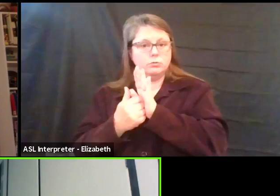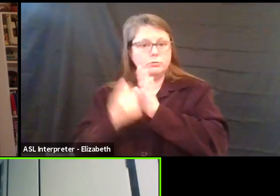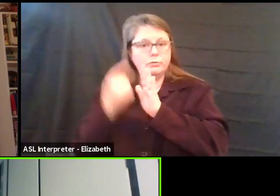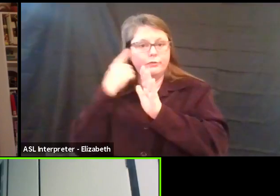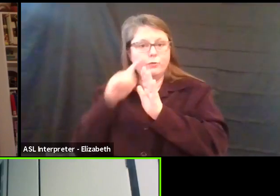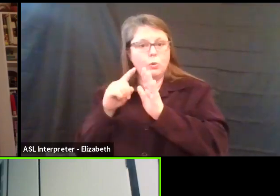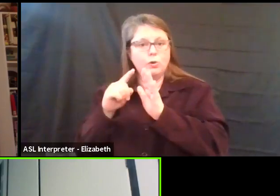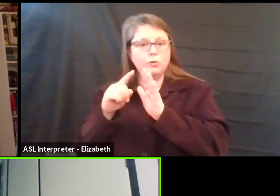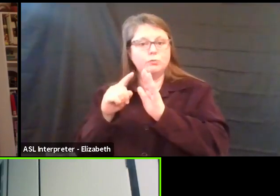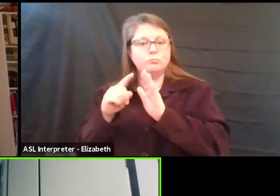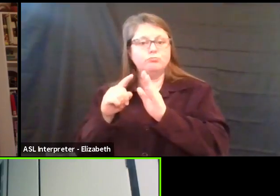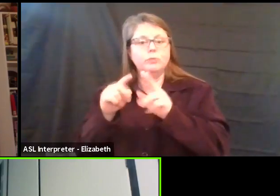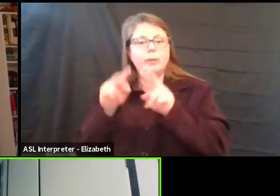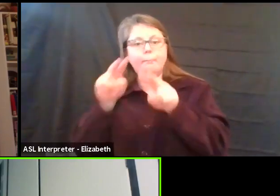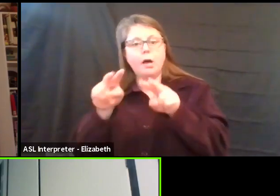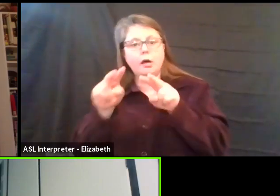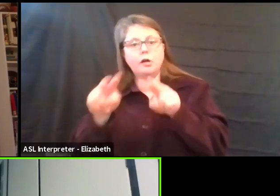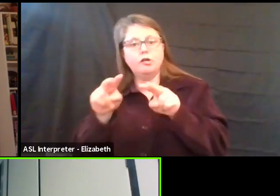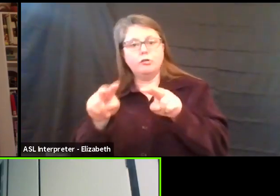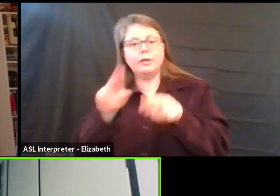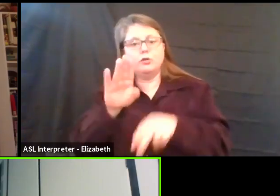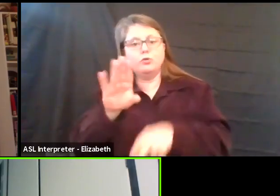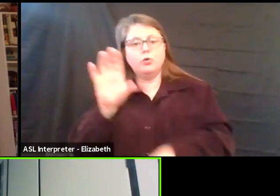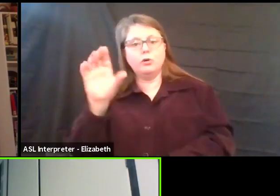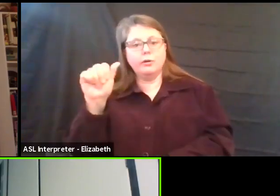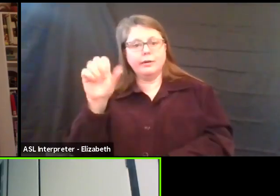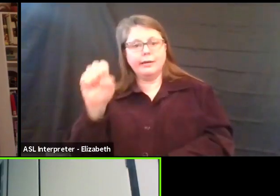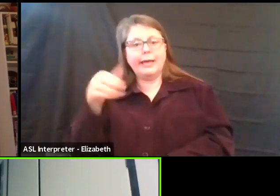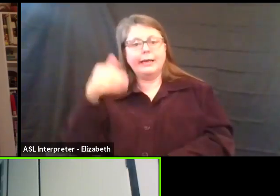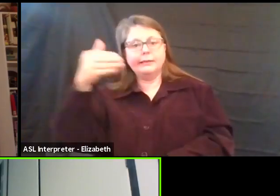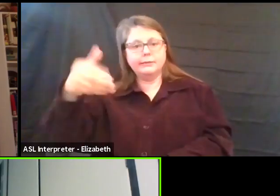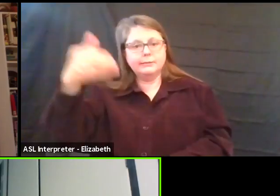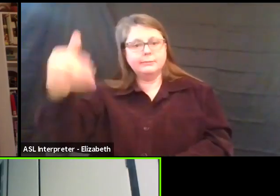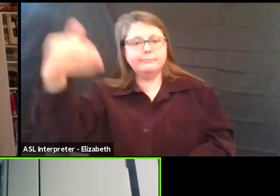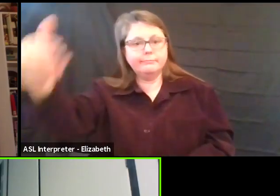on status. And if you have documents or any other